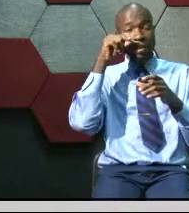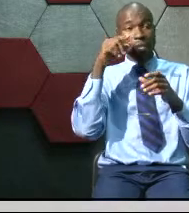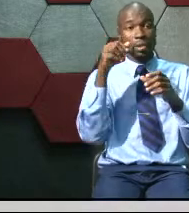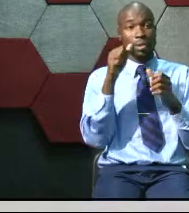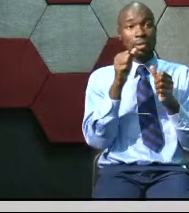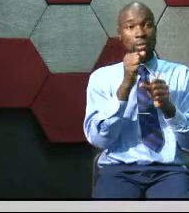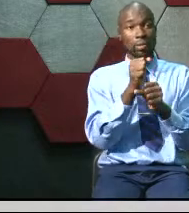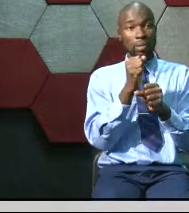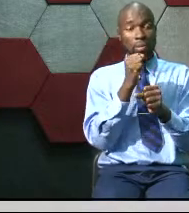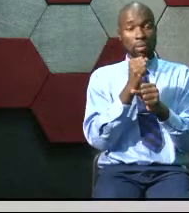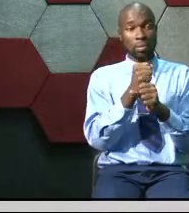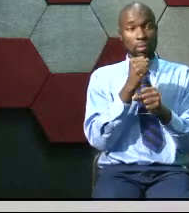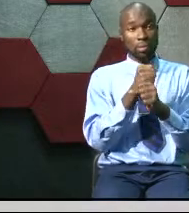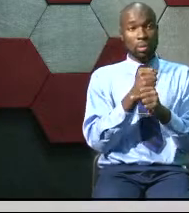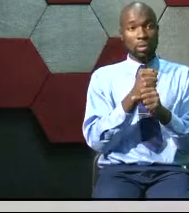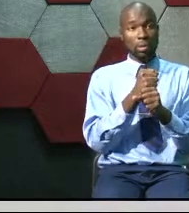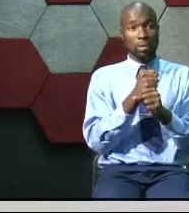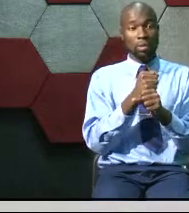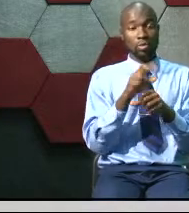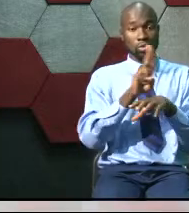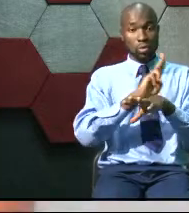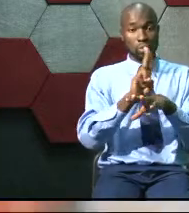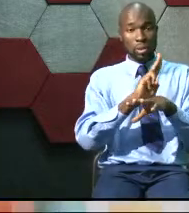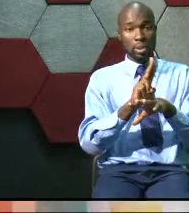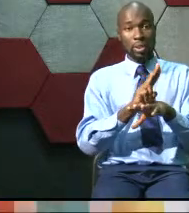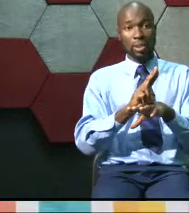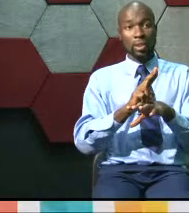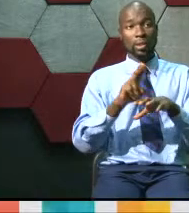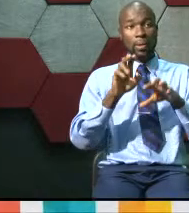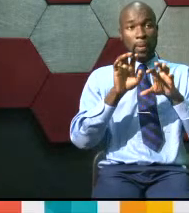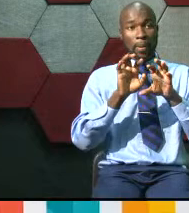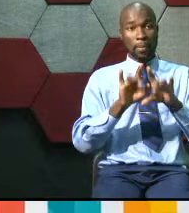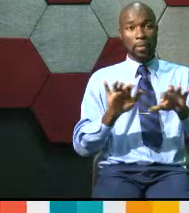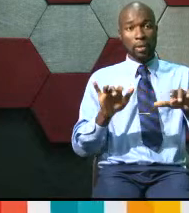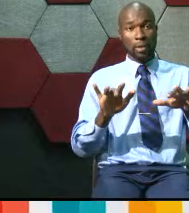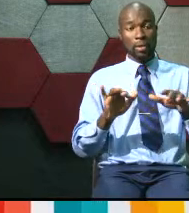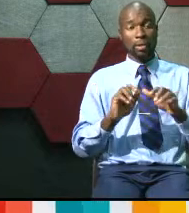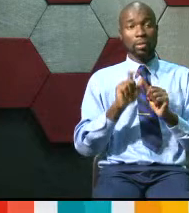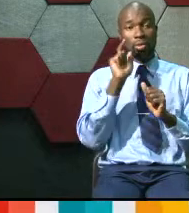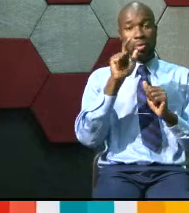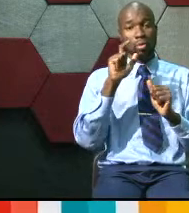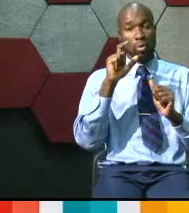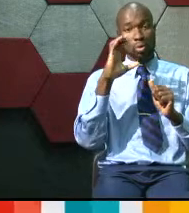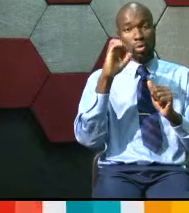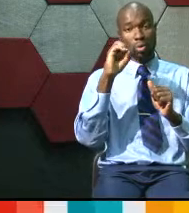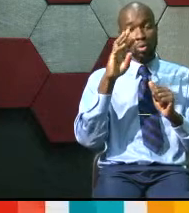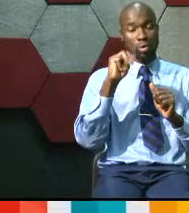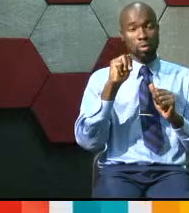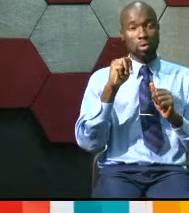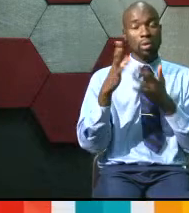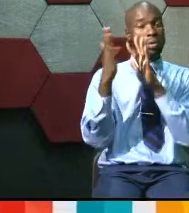Using LearnBraille.com. Hongera, David and Brian.